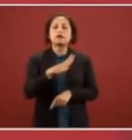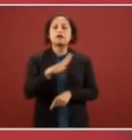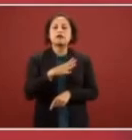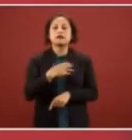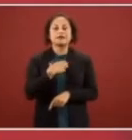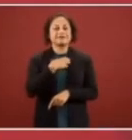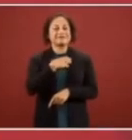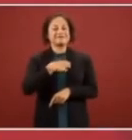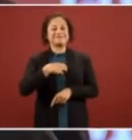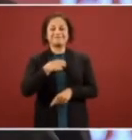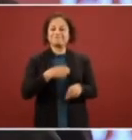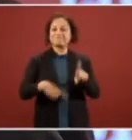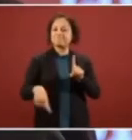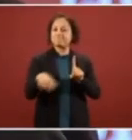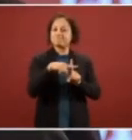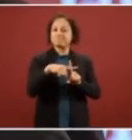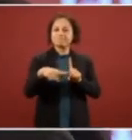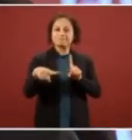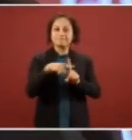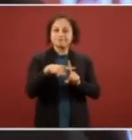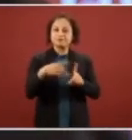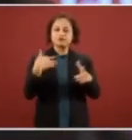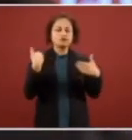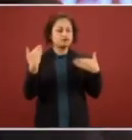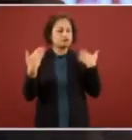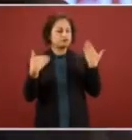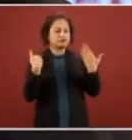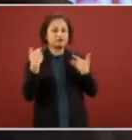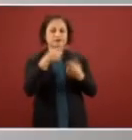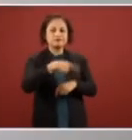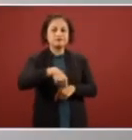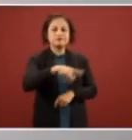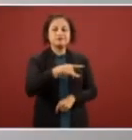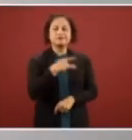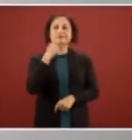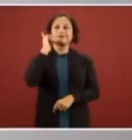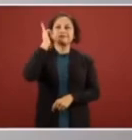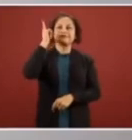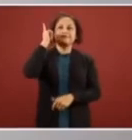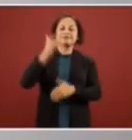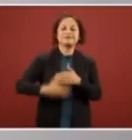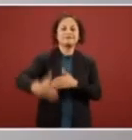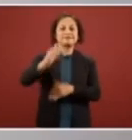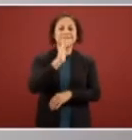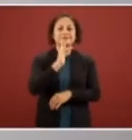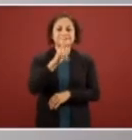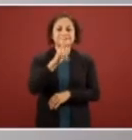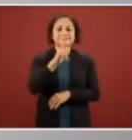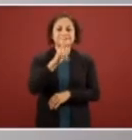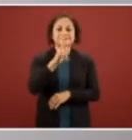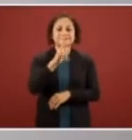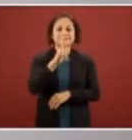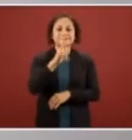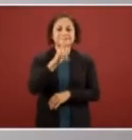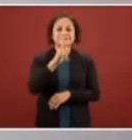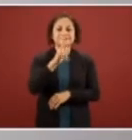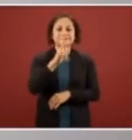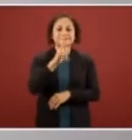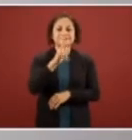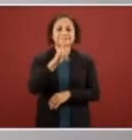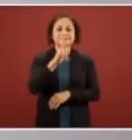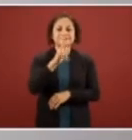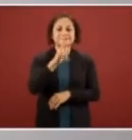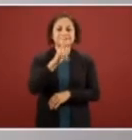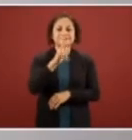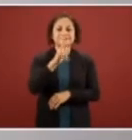Hay alegría. There is happiness. Hay esperanza. There is. Y la esperanza es una fuerza. There is